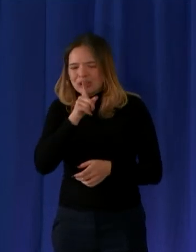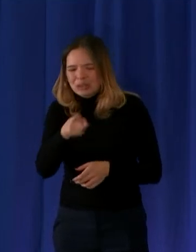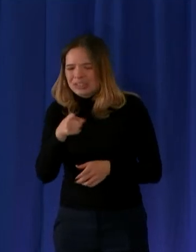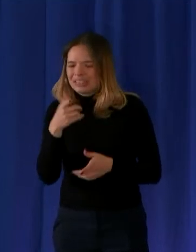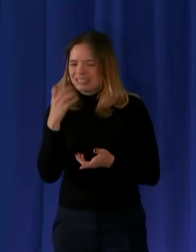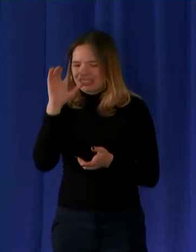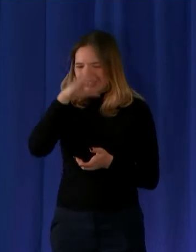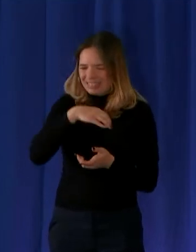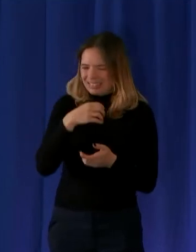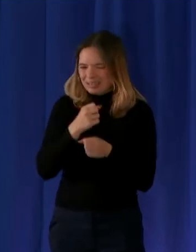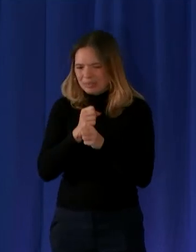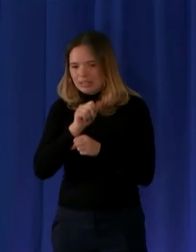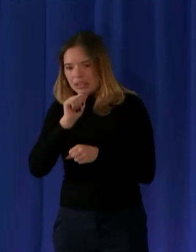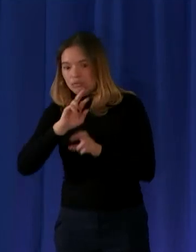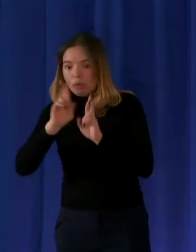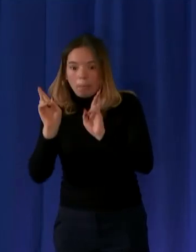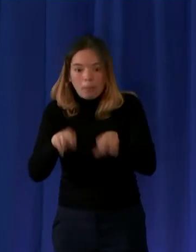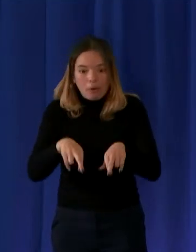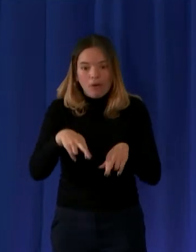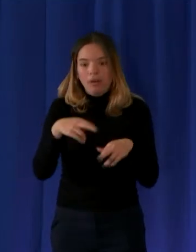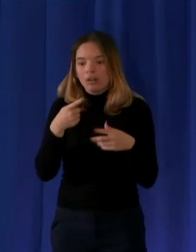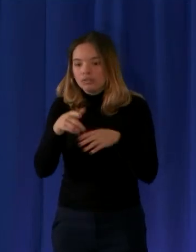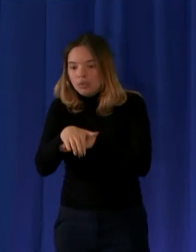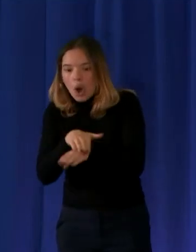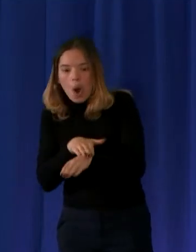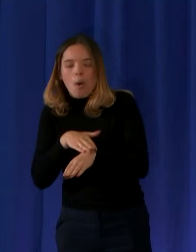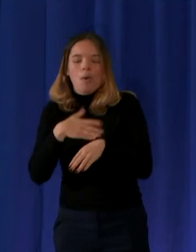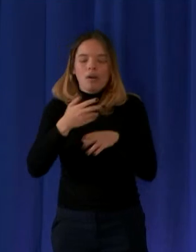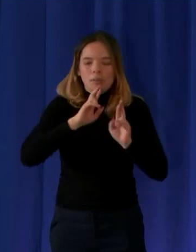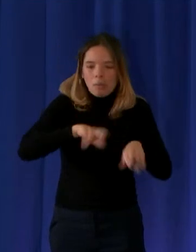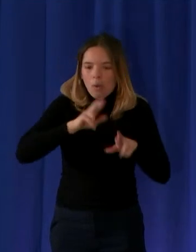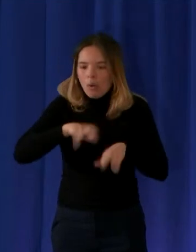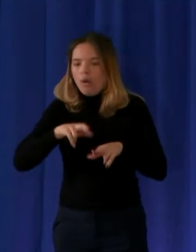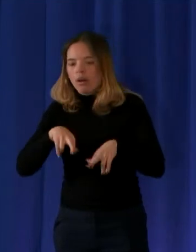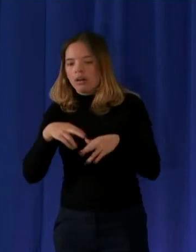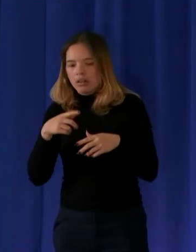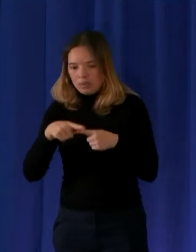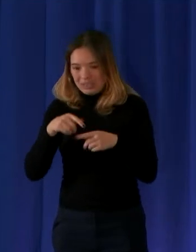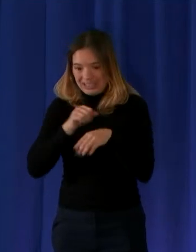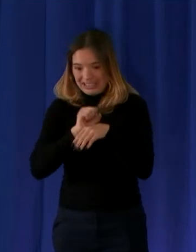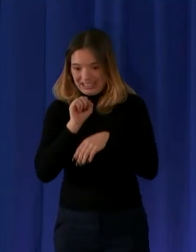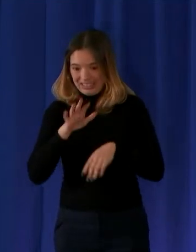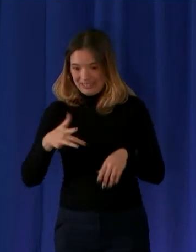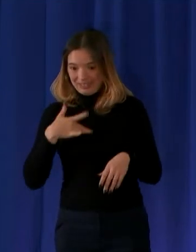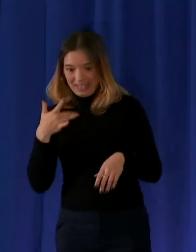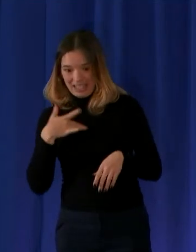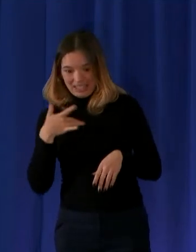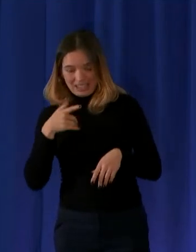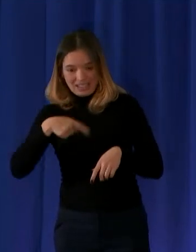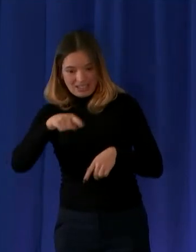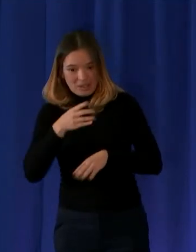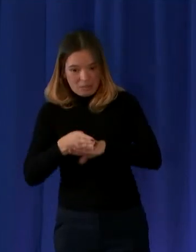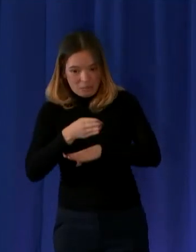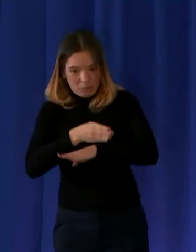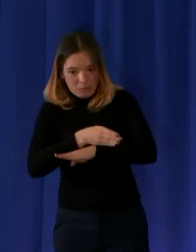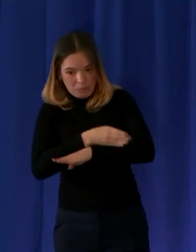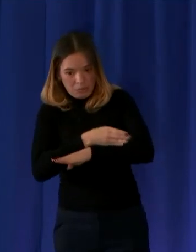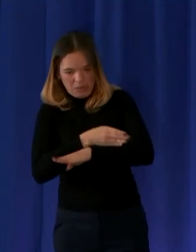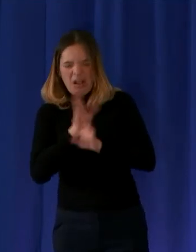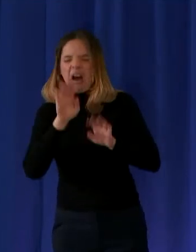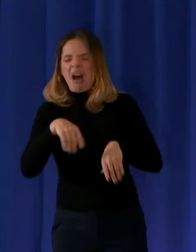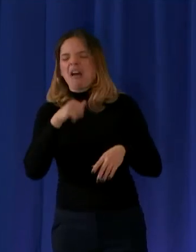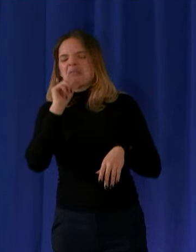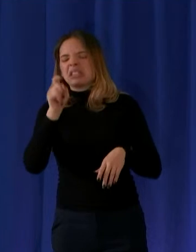to not respond or to slow their response times to us when they sense that things are getting better in